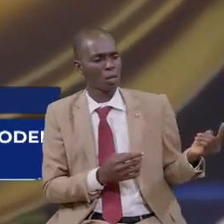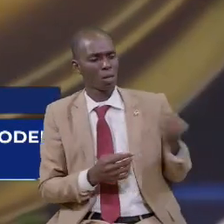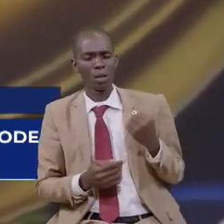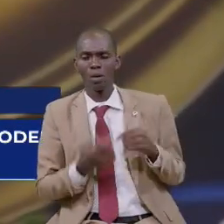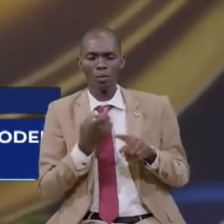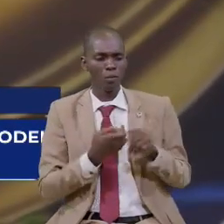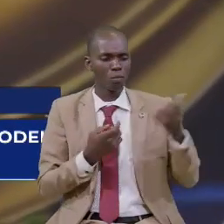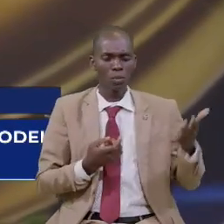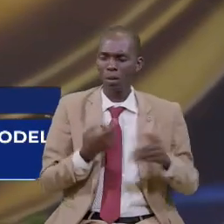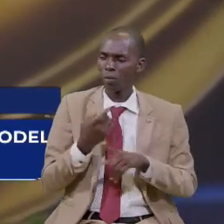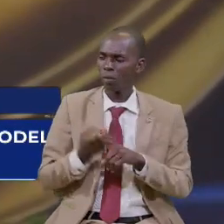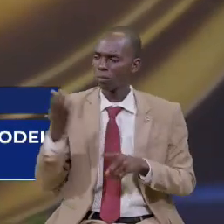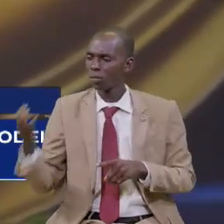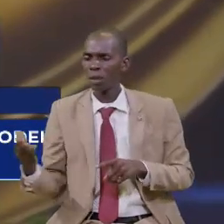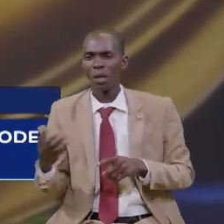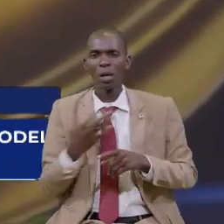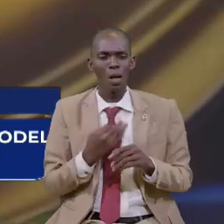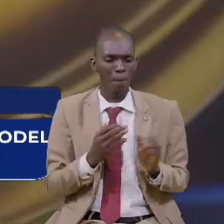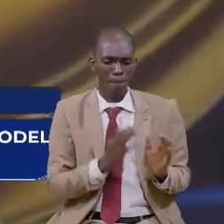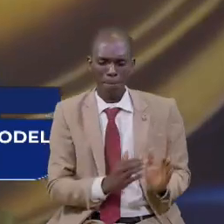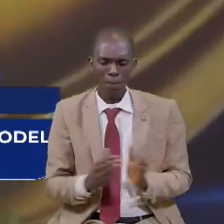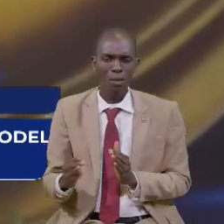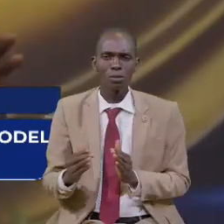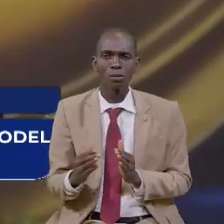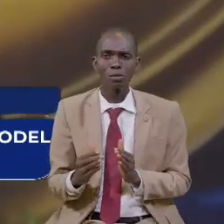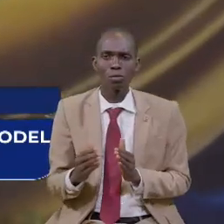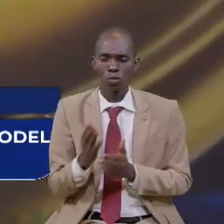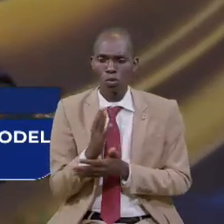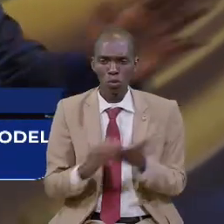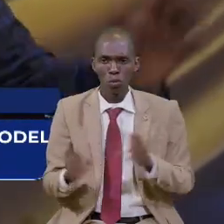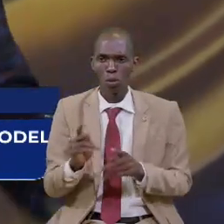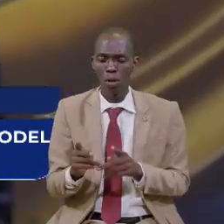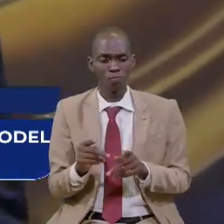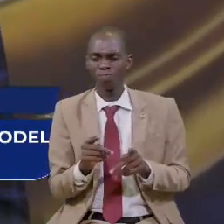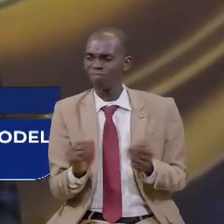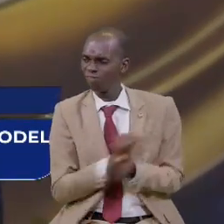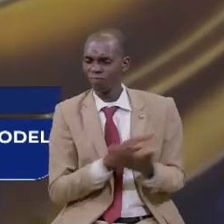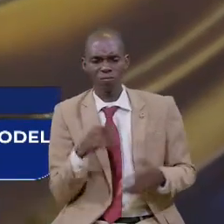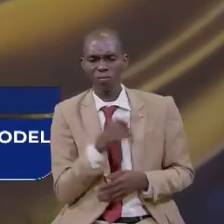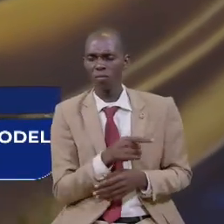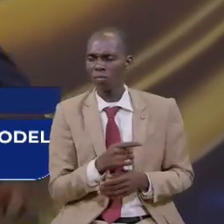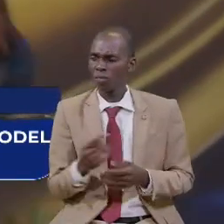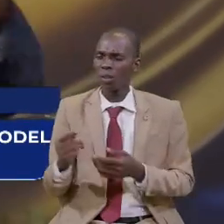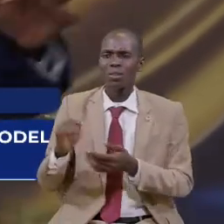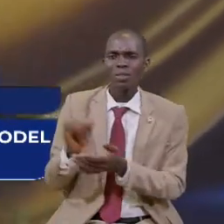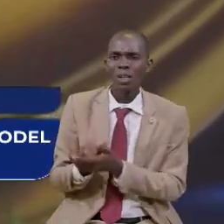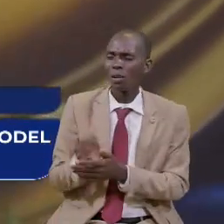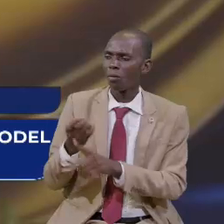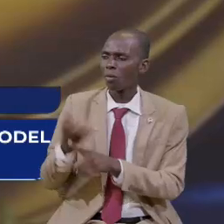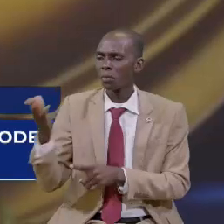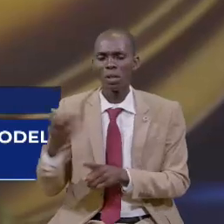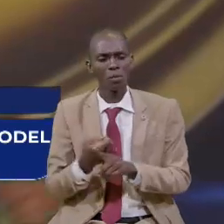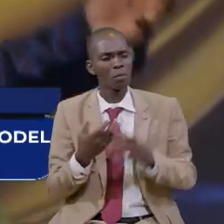and plans of people, get him down, get rid of him, came from there and from there, oppose